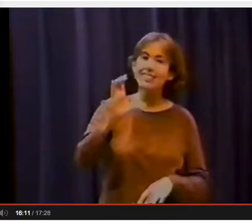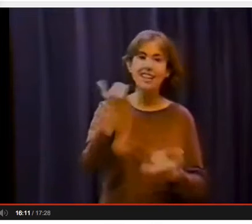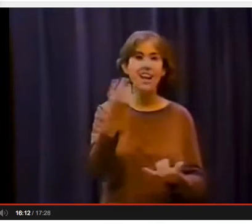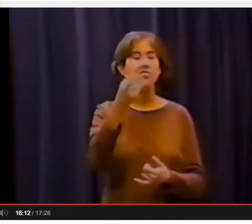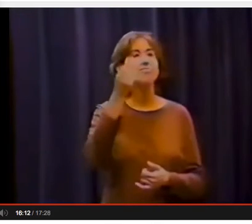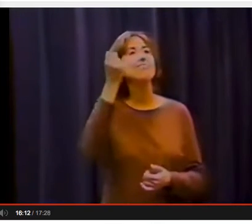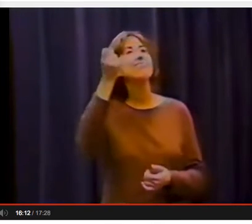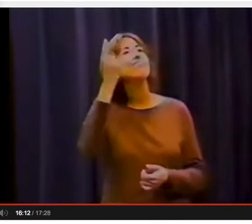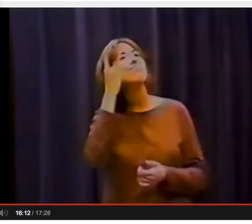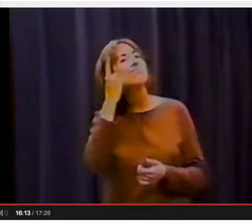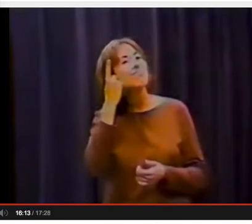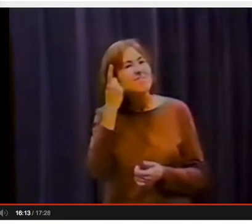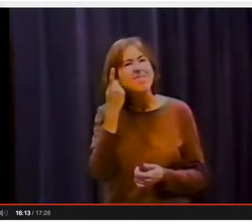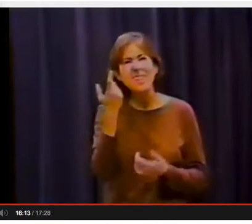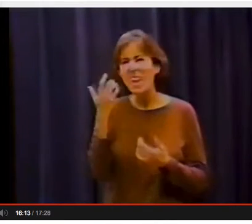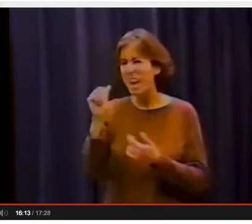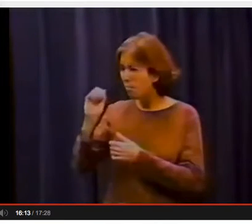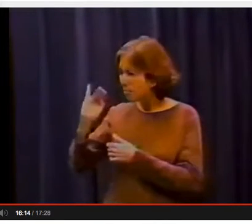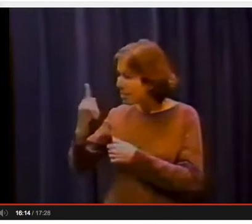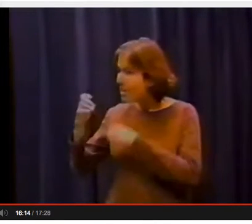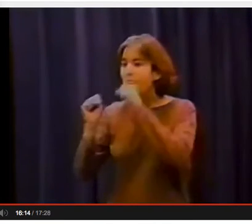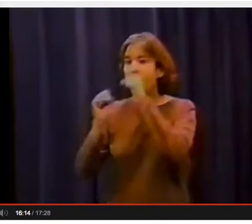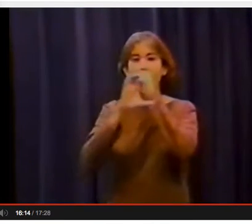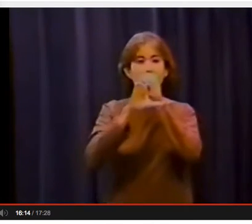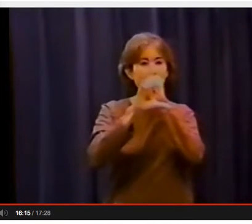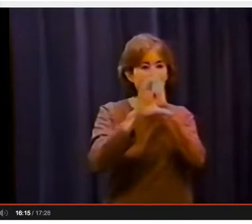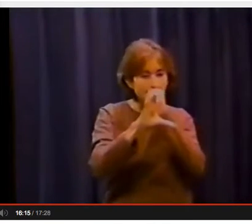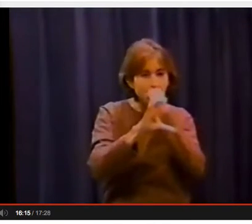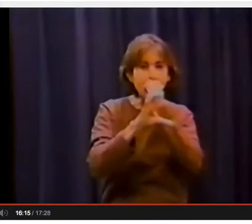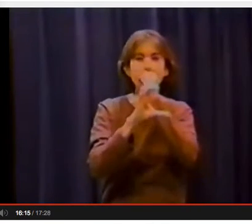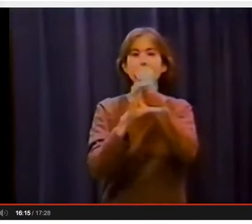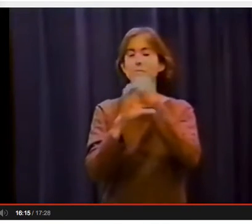So now the CLC, they understand.